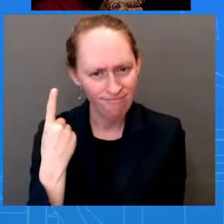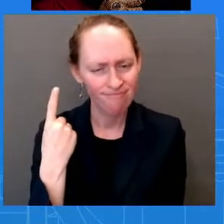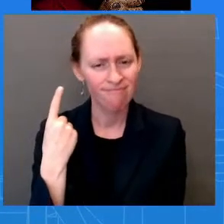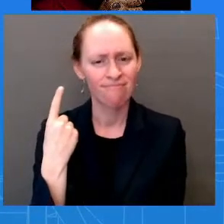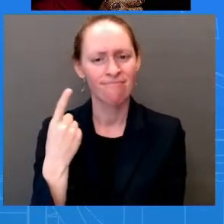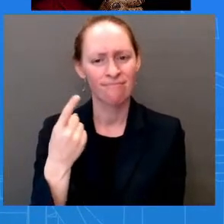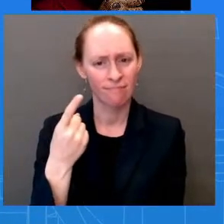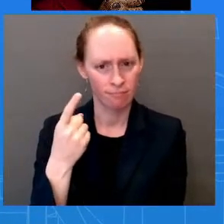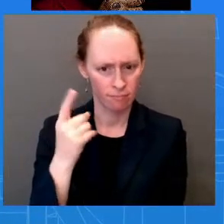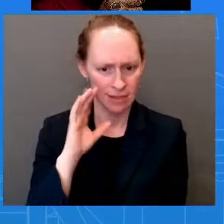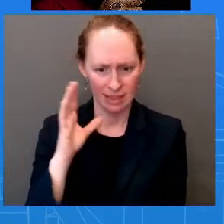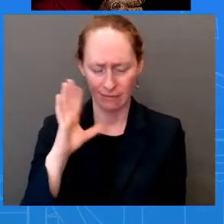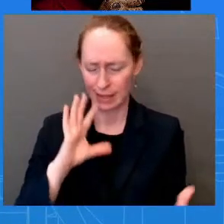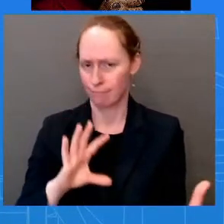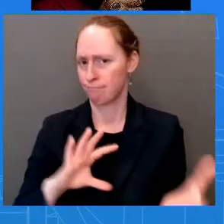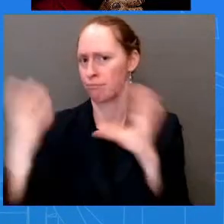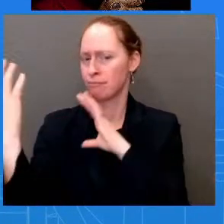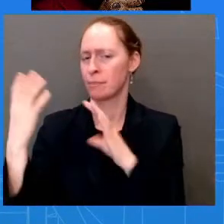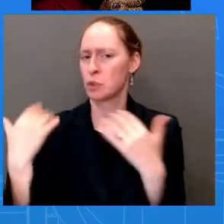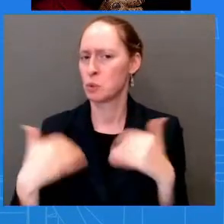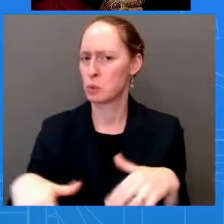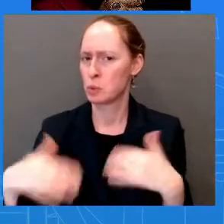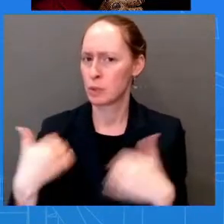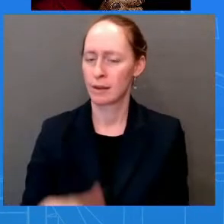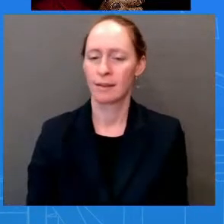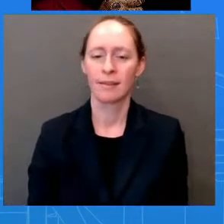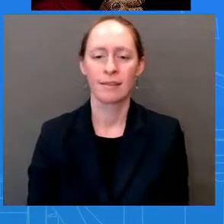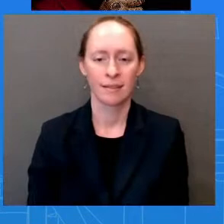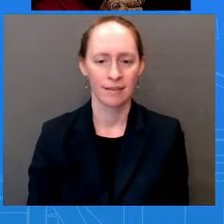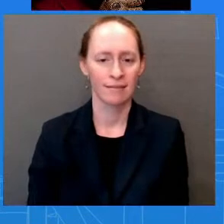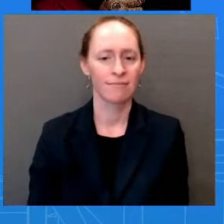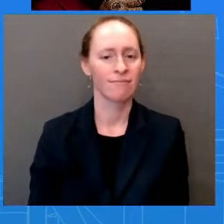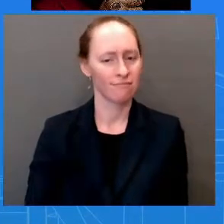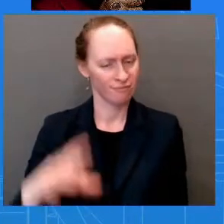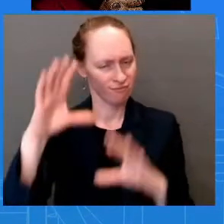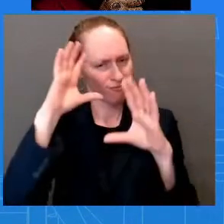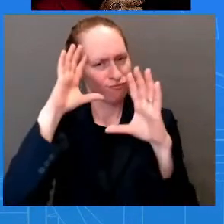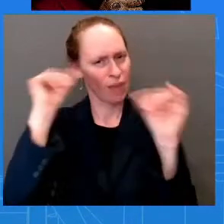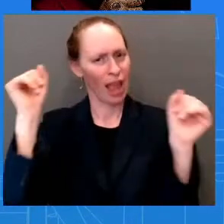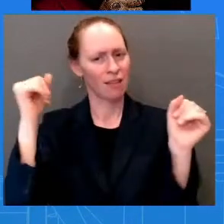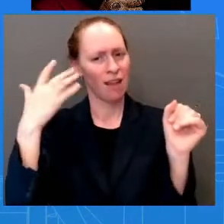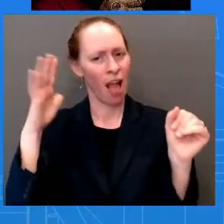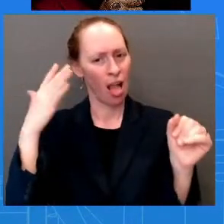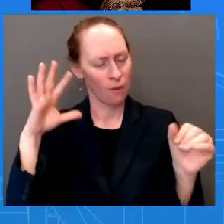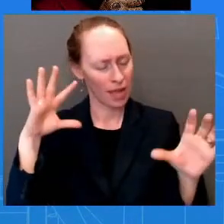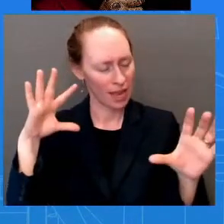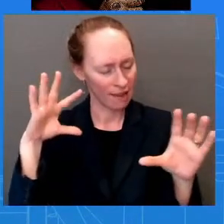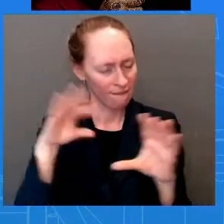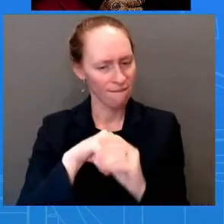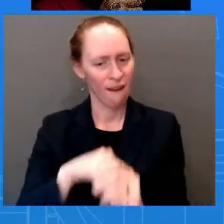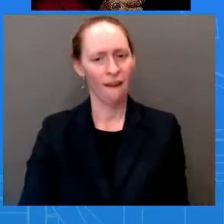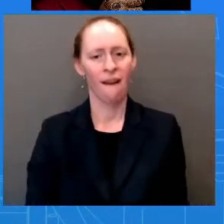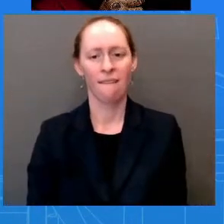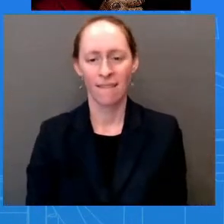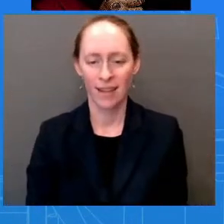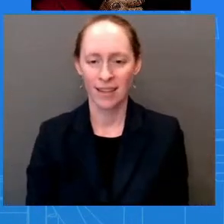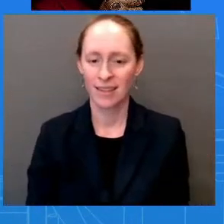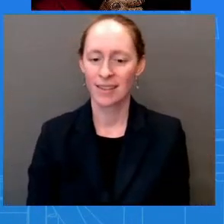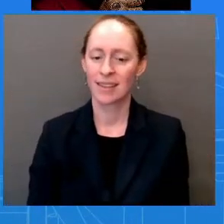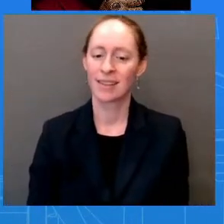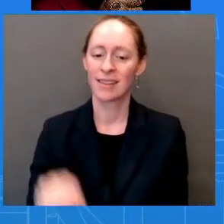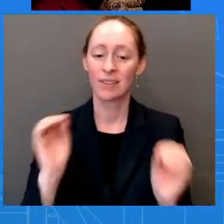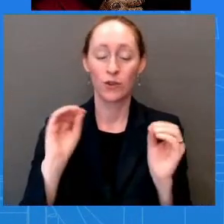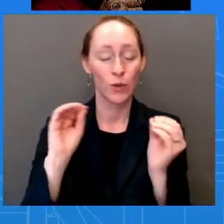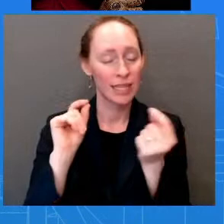about that. Again, the president has been directly involved. I will, don't have any details to provide at this time. GQ says she's